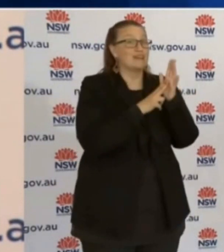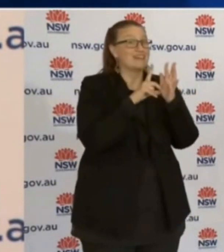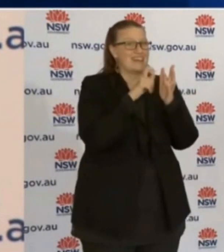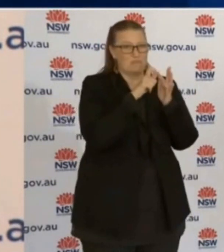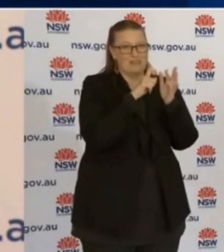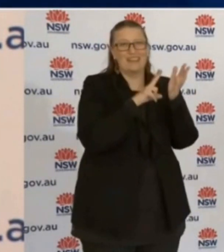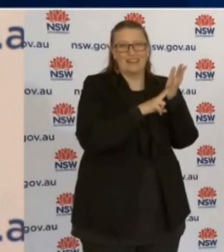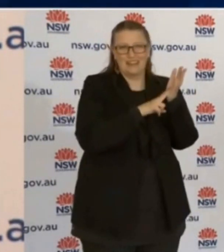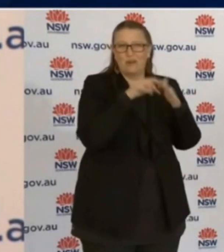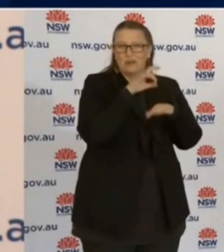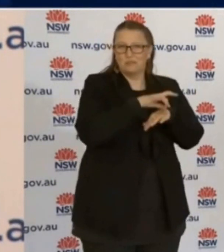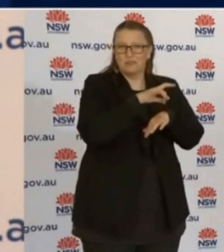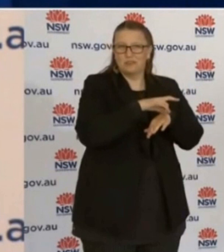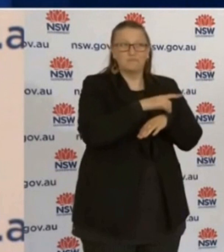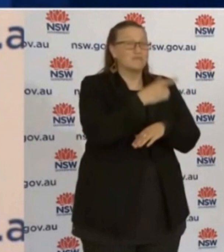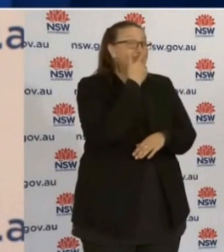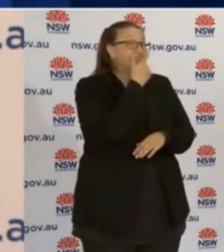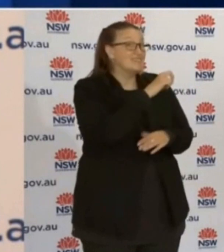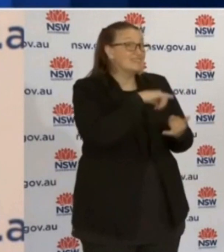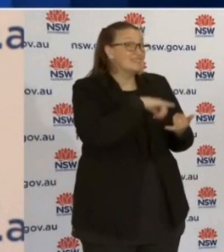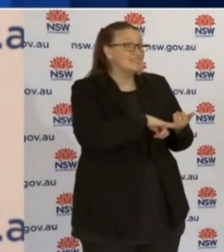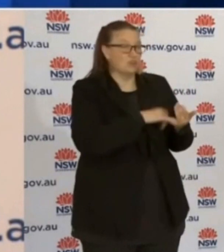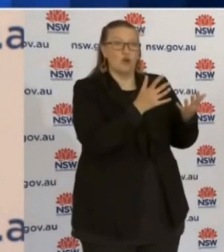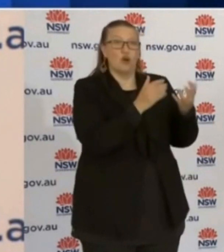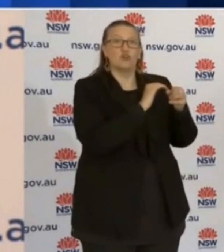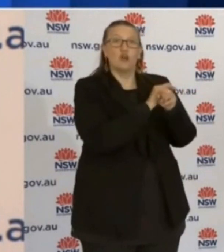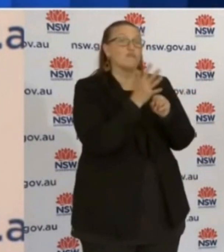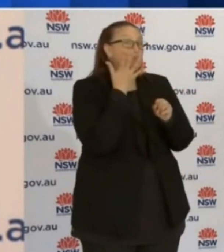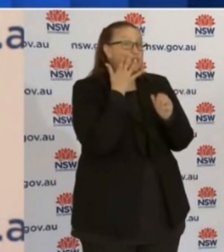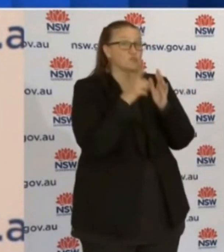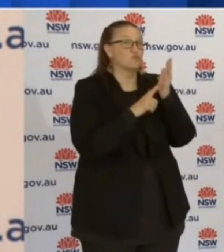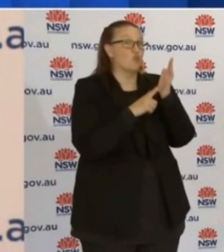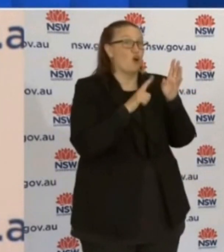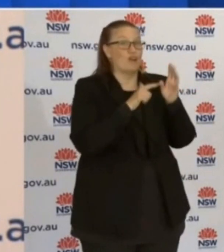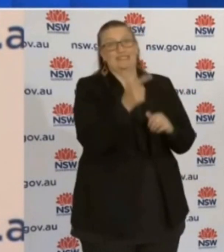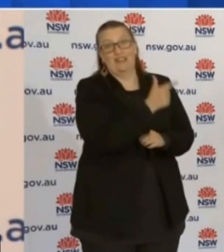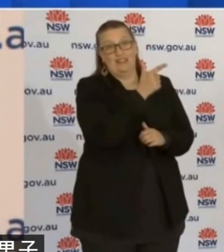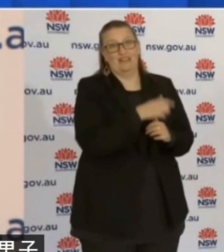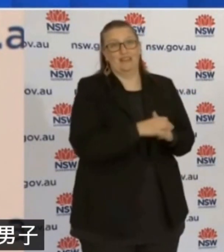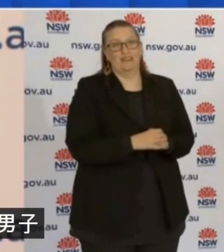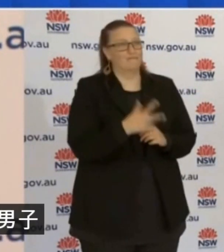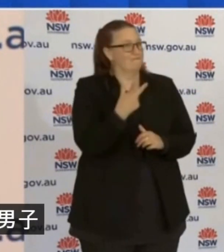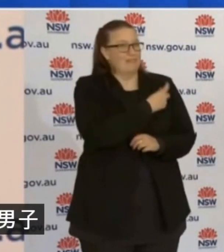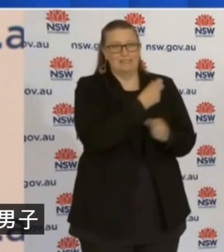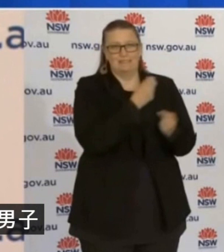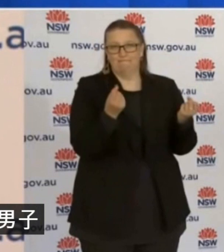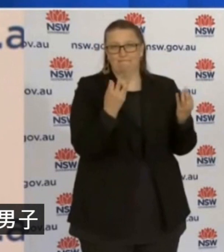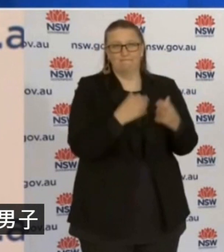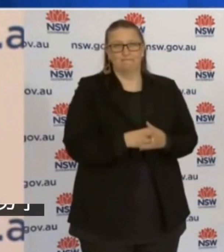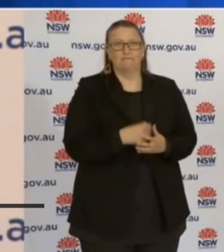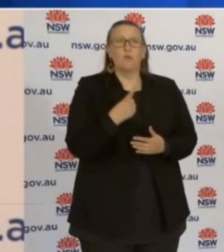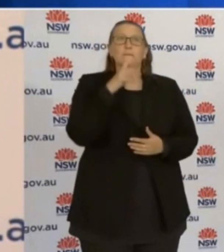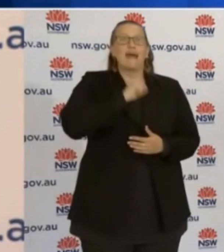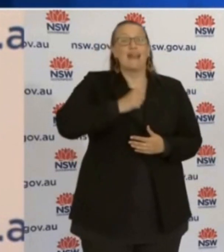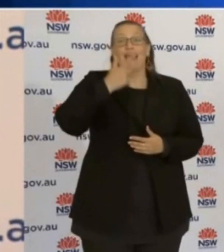positive on July 7th, and he was not vaccinated. And then a man in his 80s from northern New South Wales died at Royal Prince